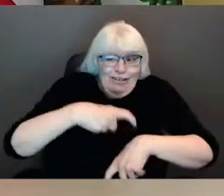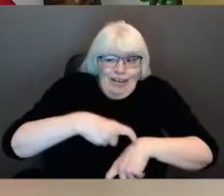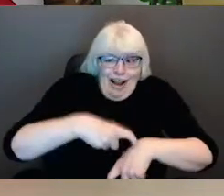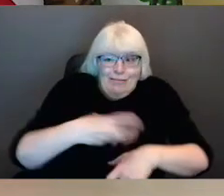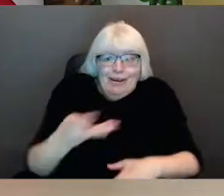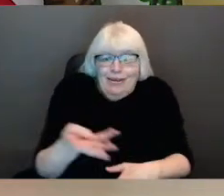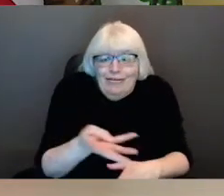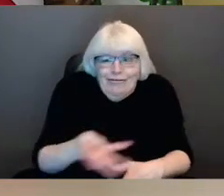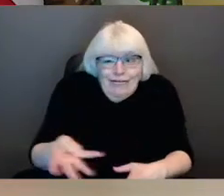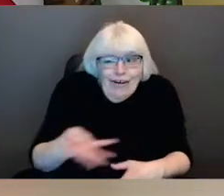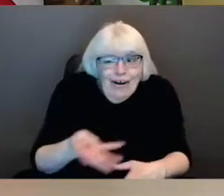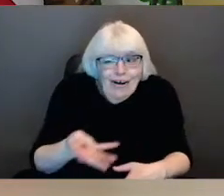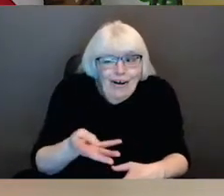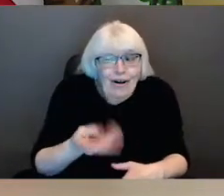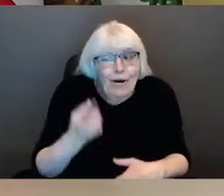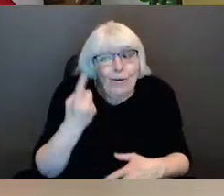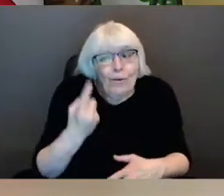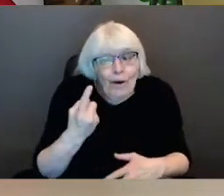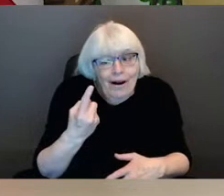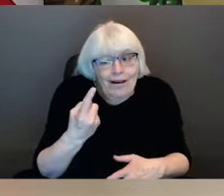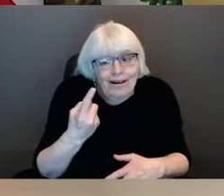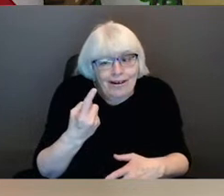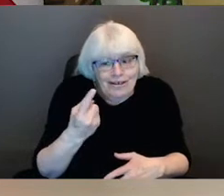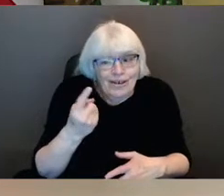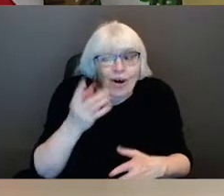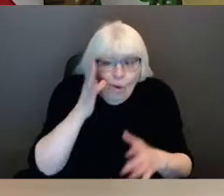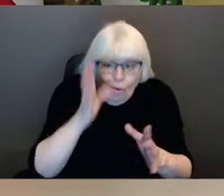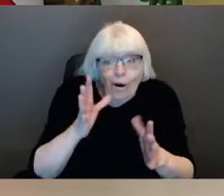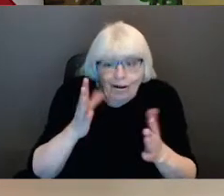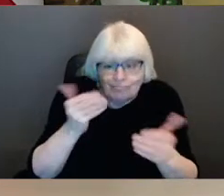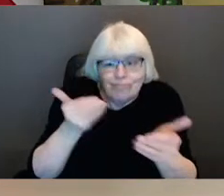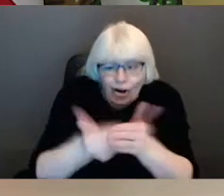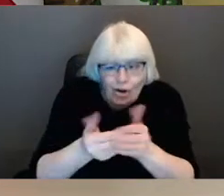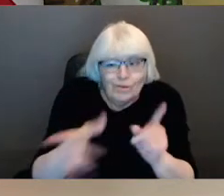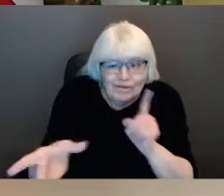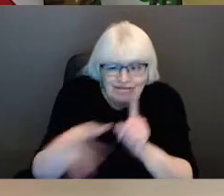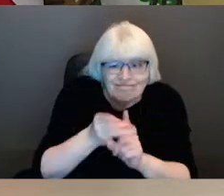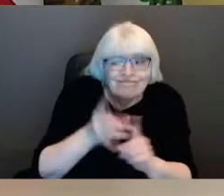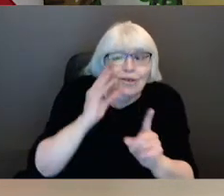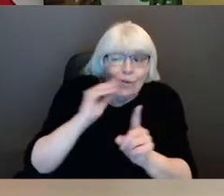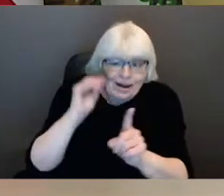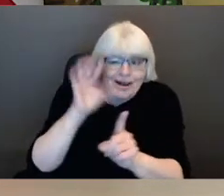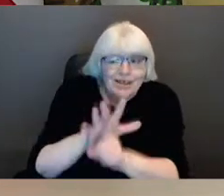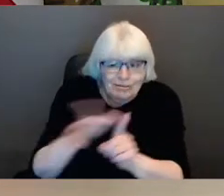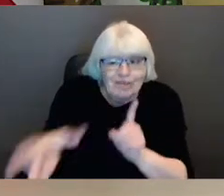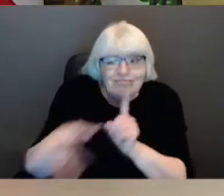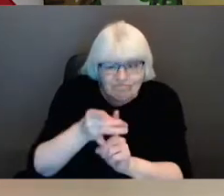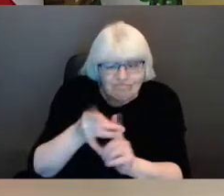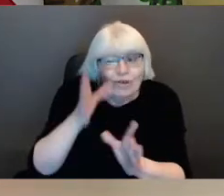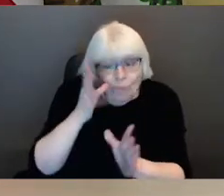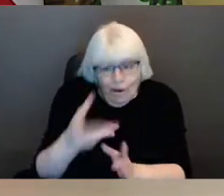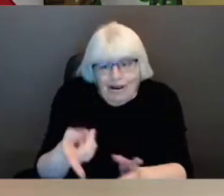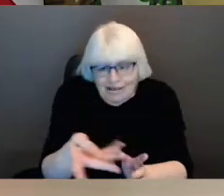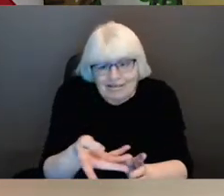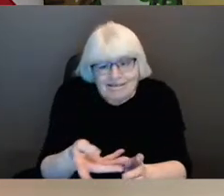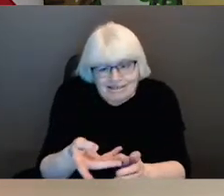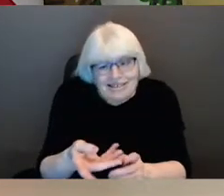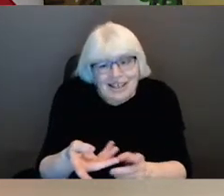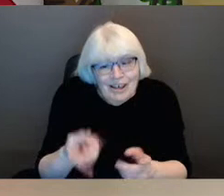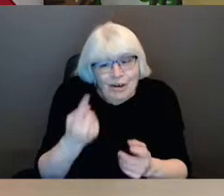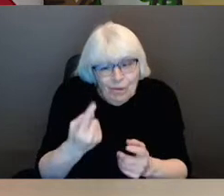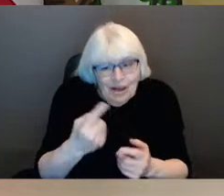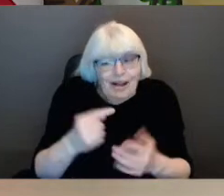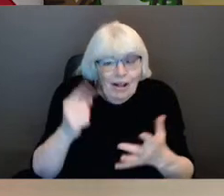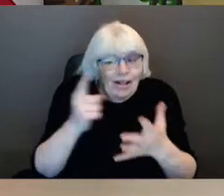will be a close contact or a case, and but trying to make sure that they doing all those measures,